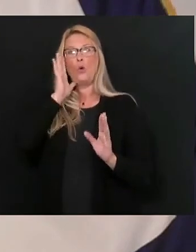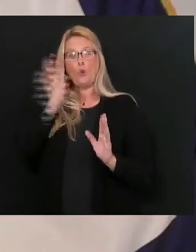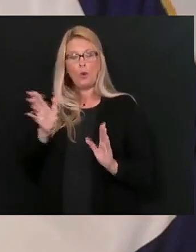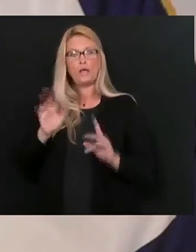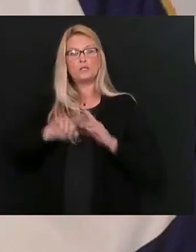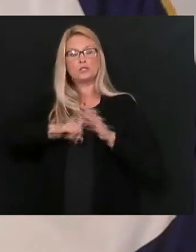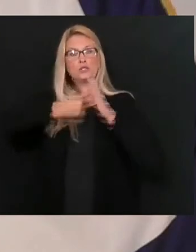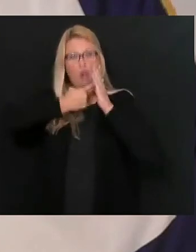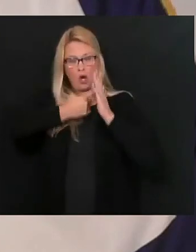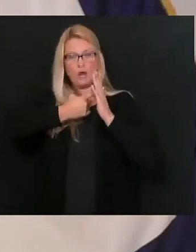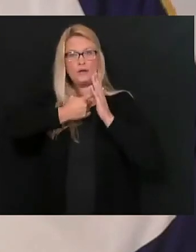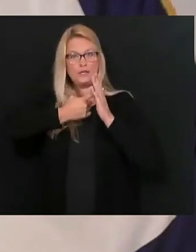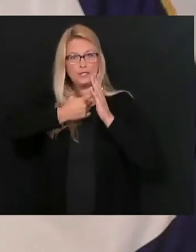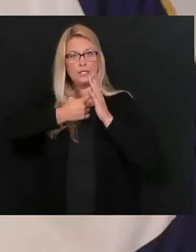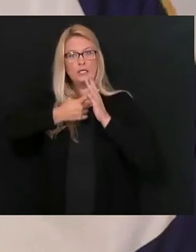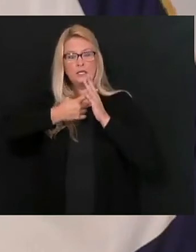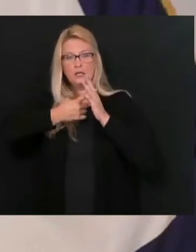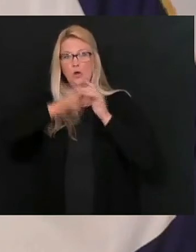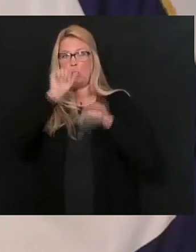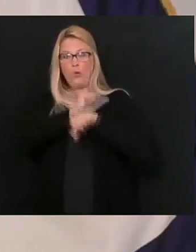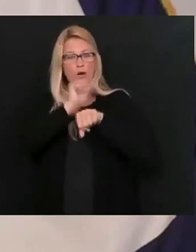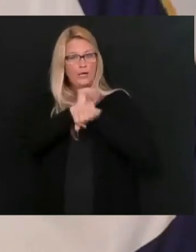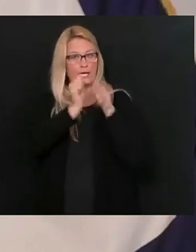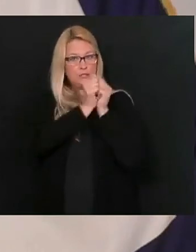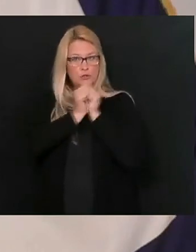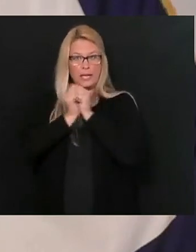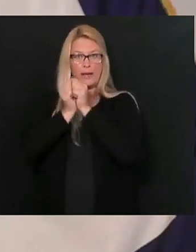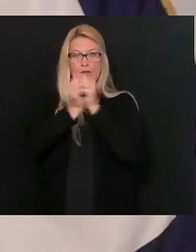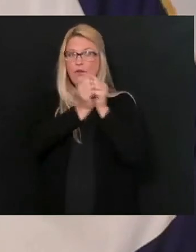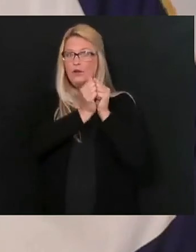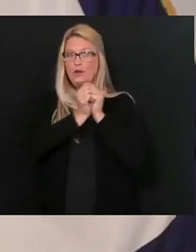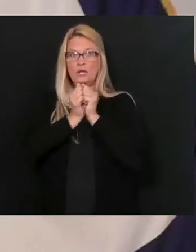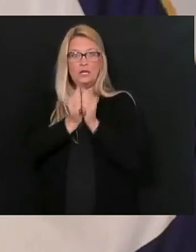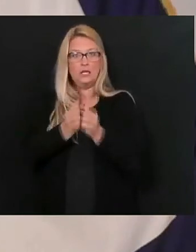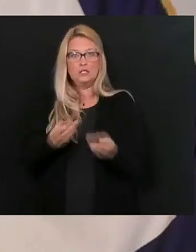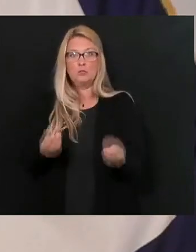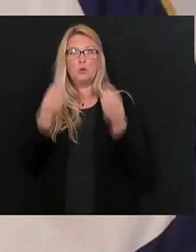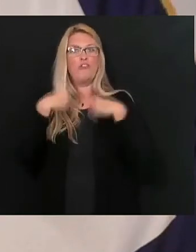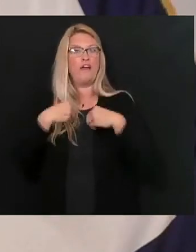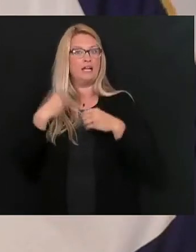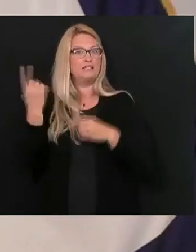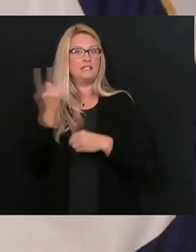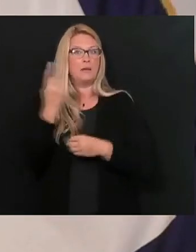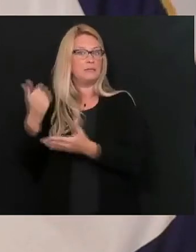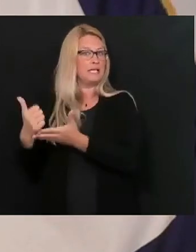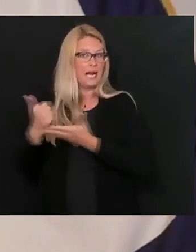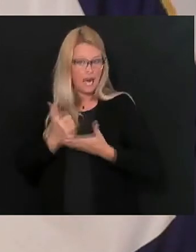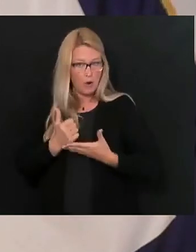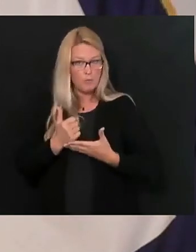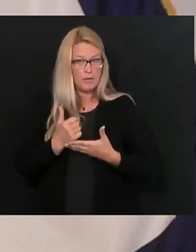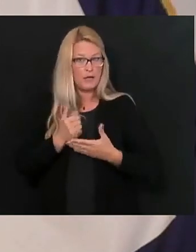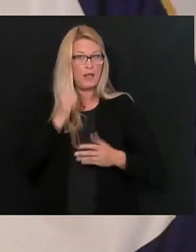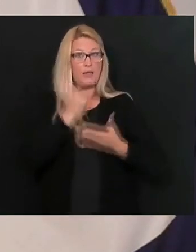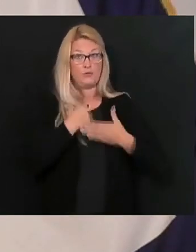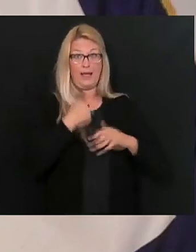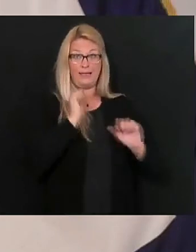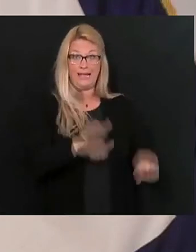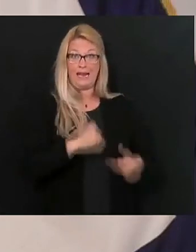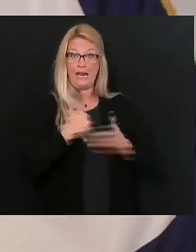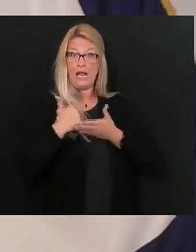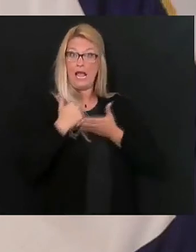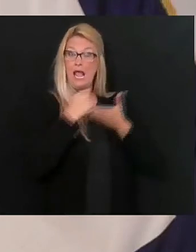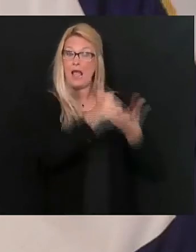you-know-what, and they will get something done to be able to assist and help these people. And if the state can